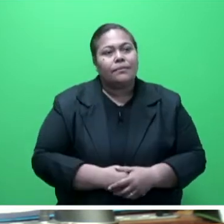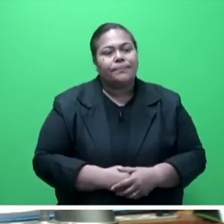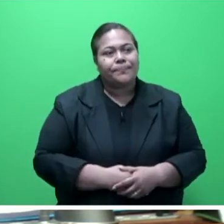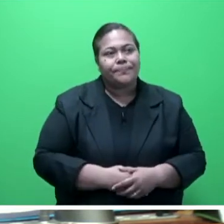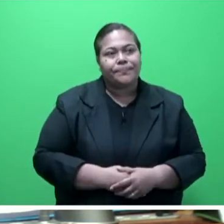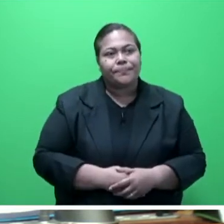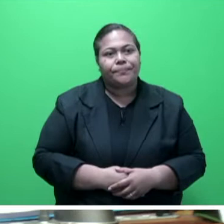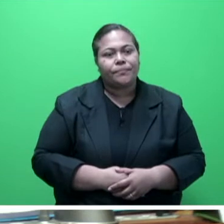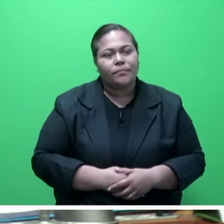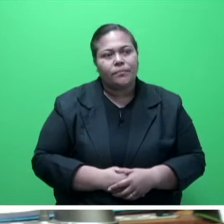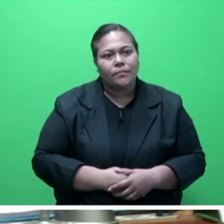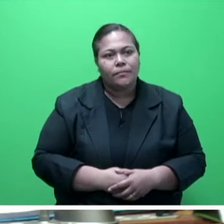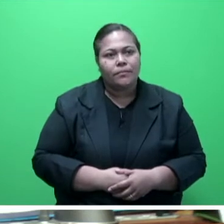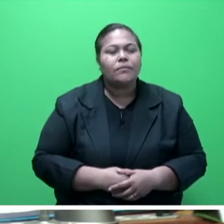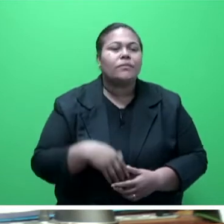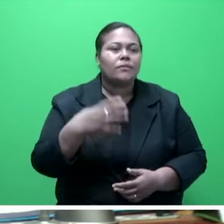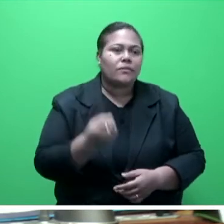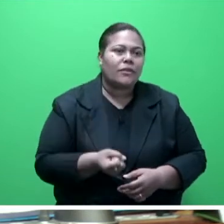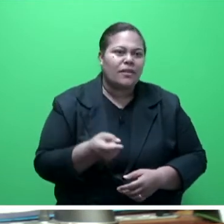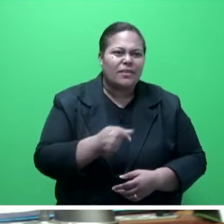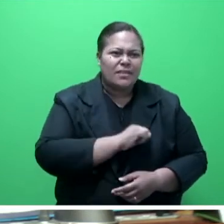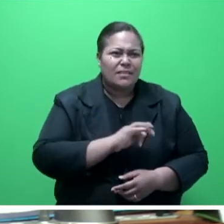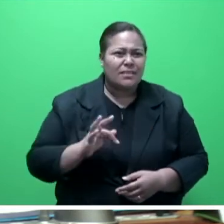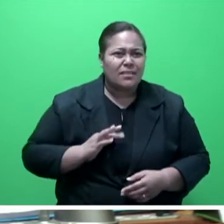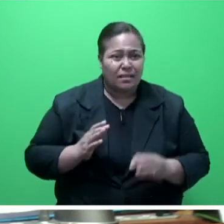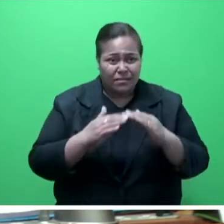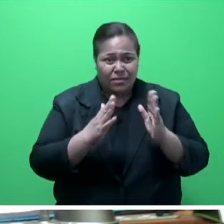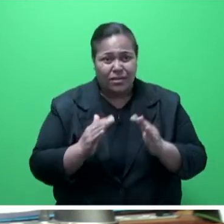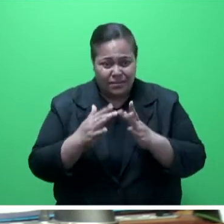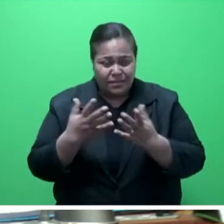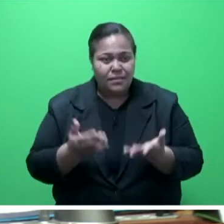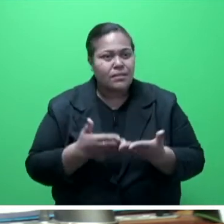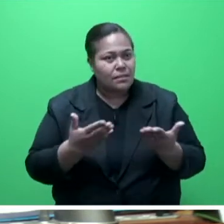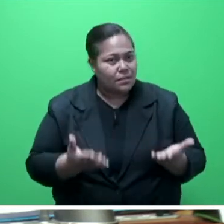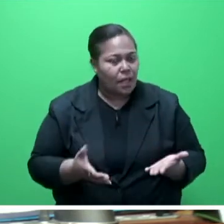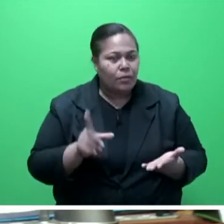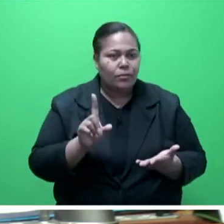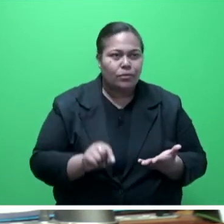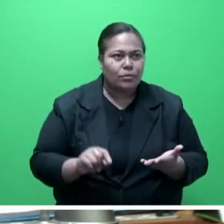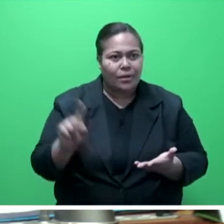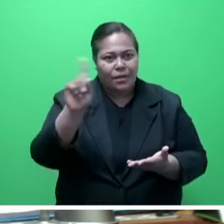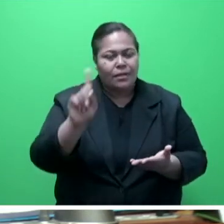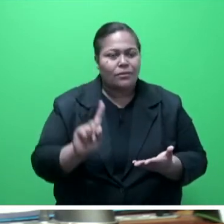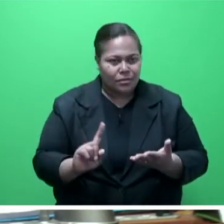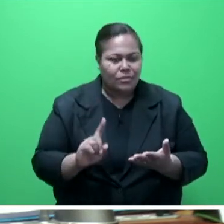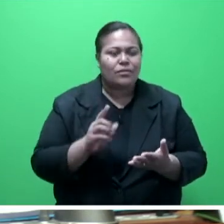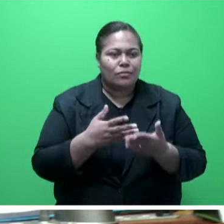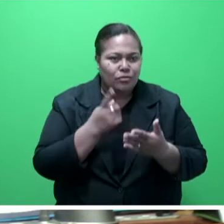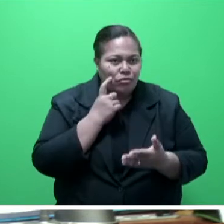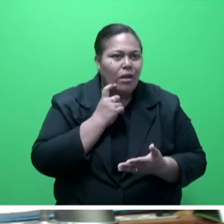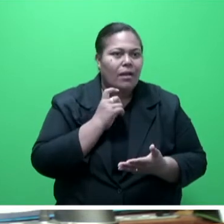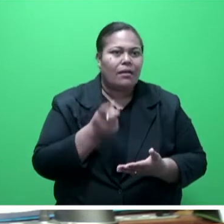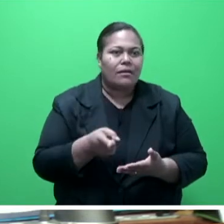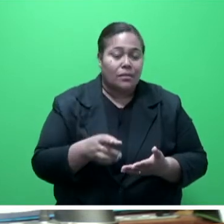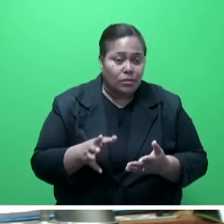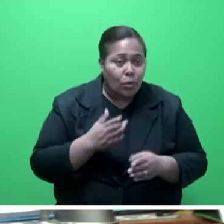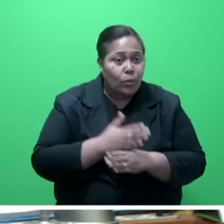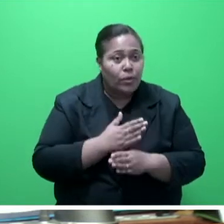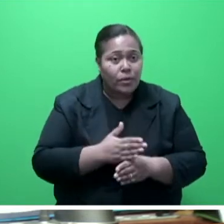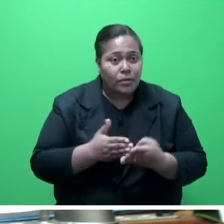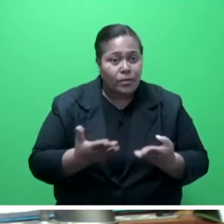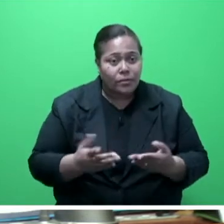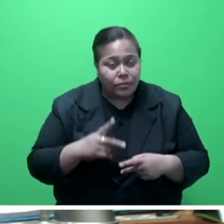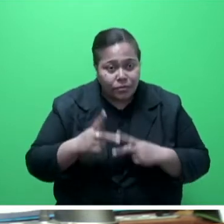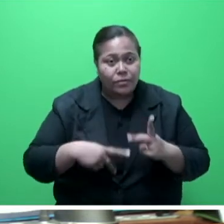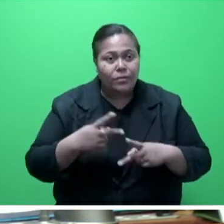potters there. Unfortunately, we don't have electricity now in that place, so we are fixing that up. So work is currently